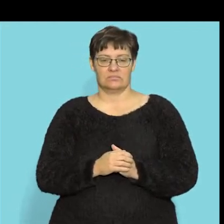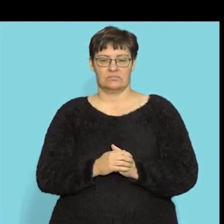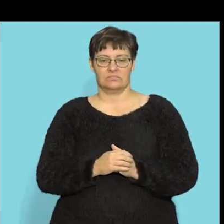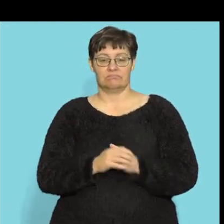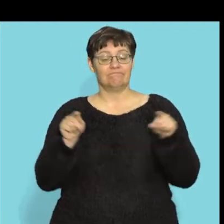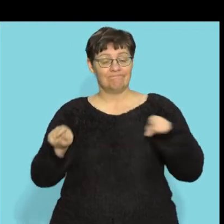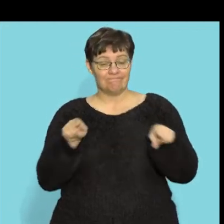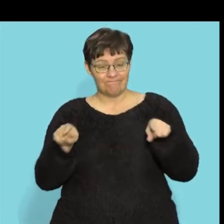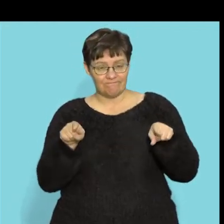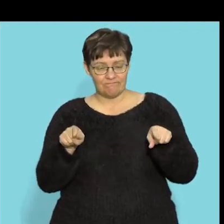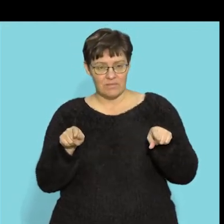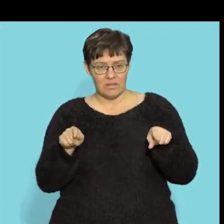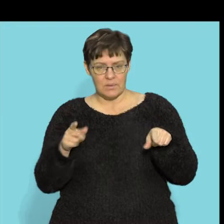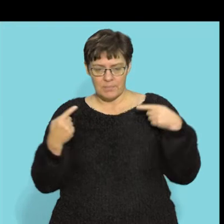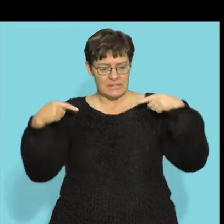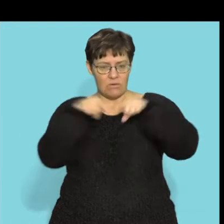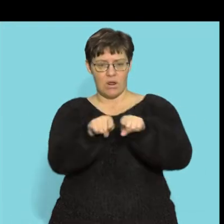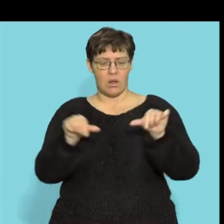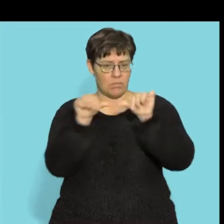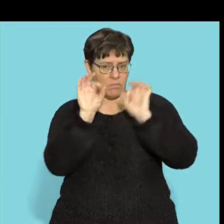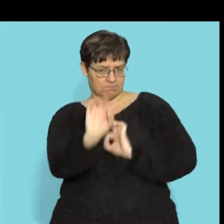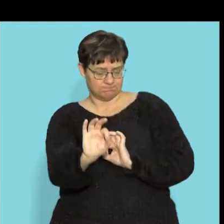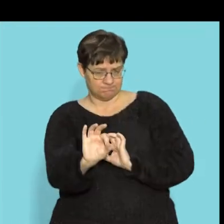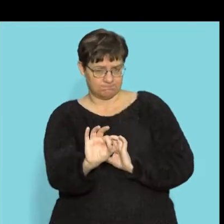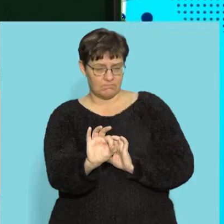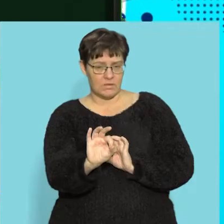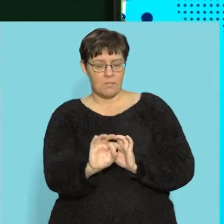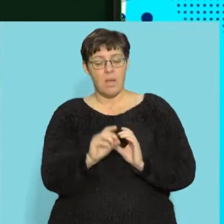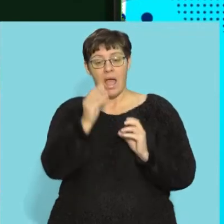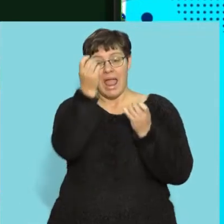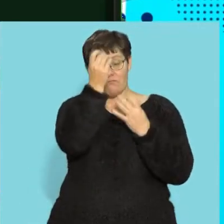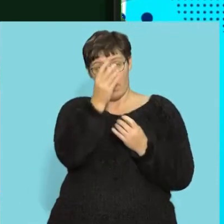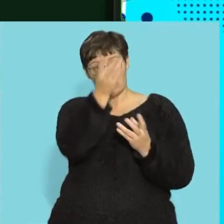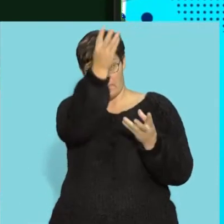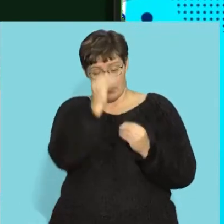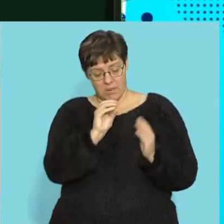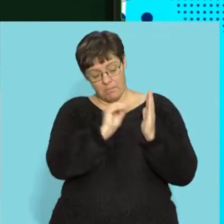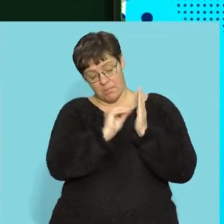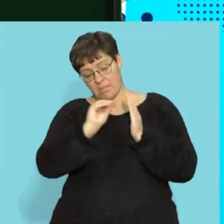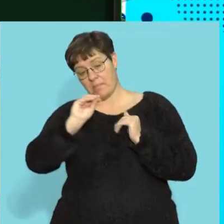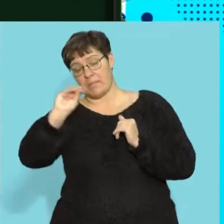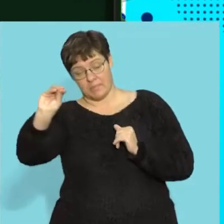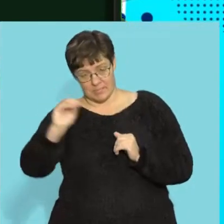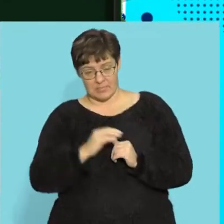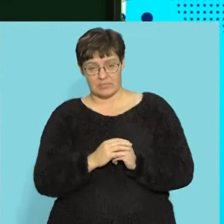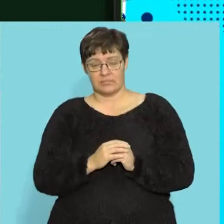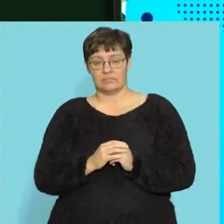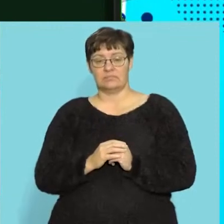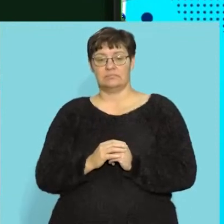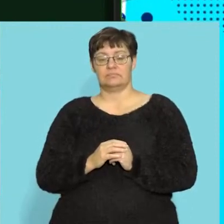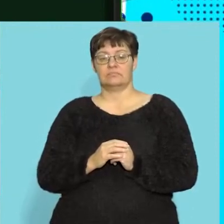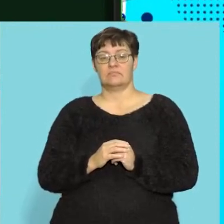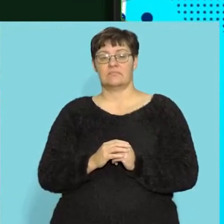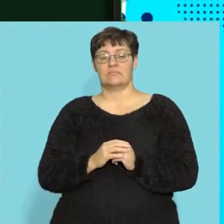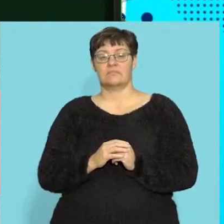two quantities are directly proportional, it simply means that if we plot that data that we obtained from that